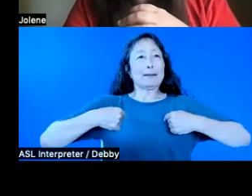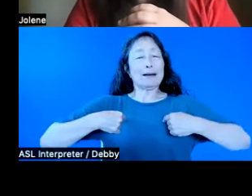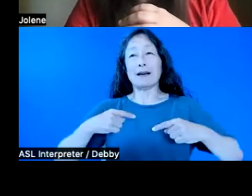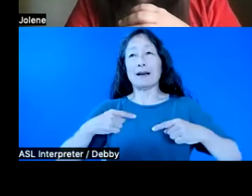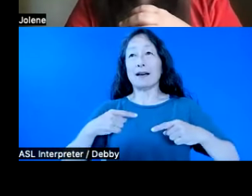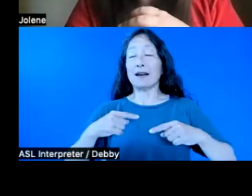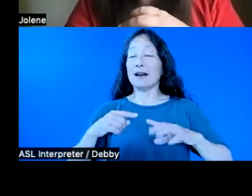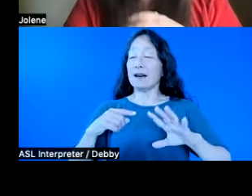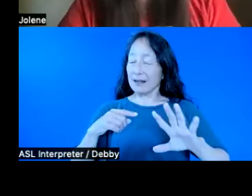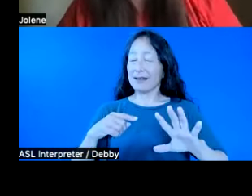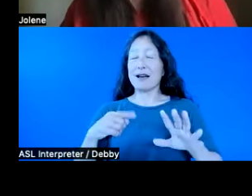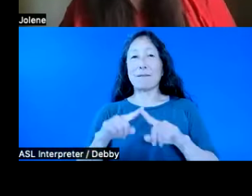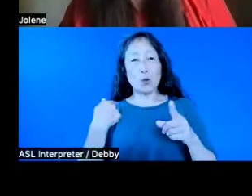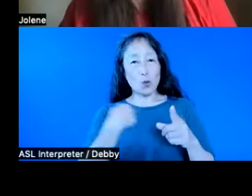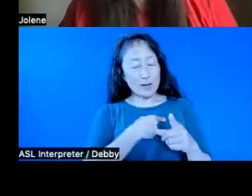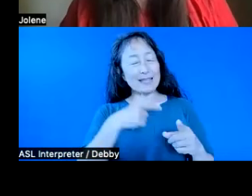take that moment to celebrate.